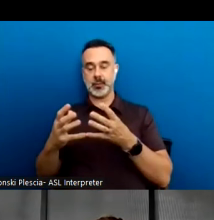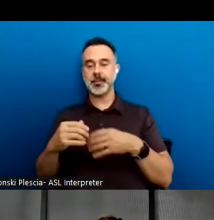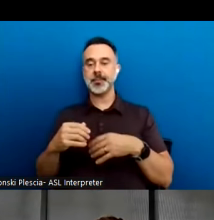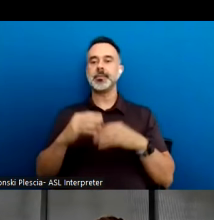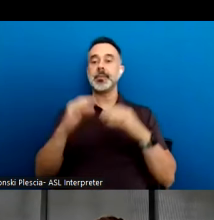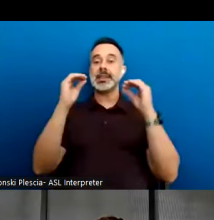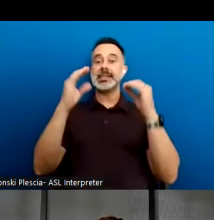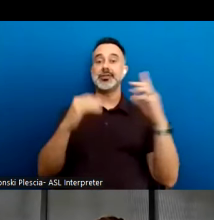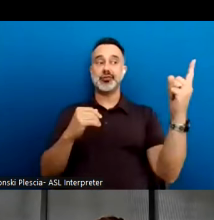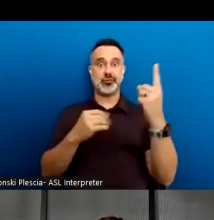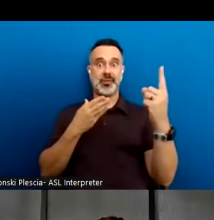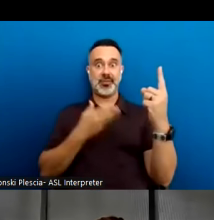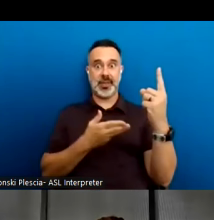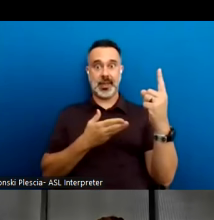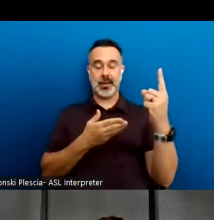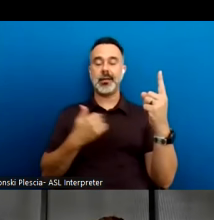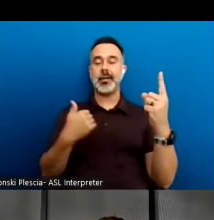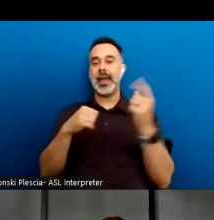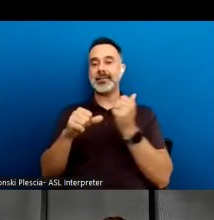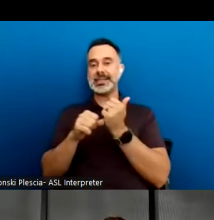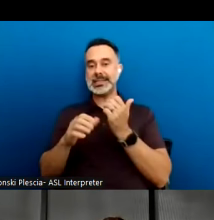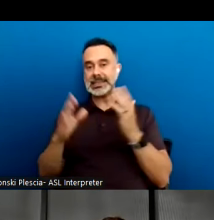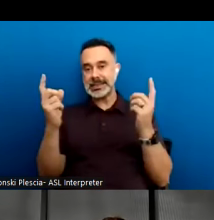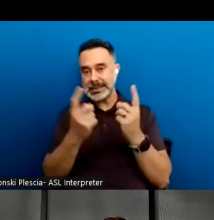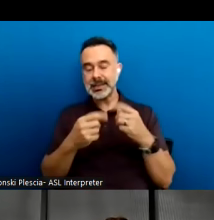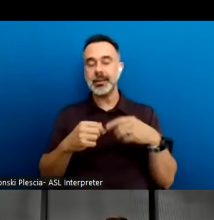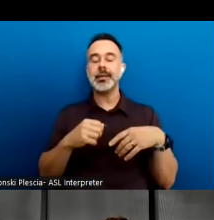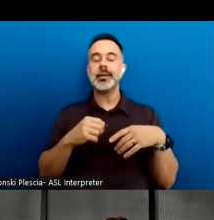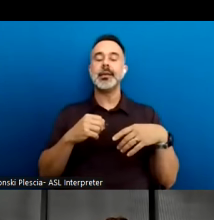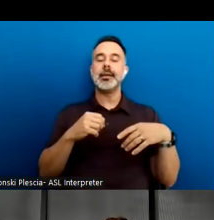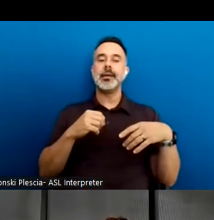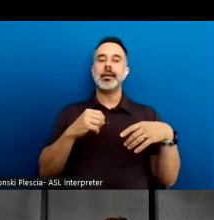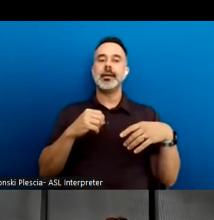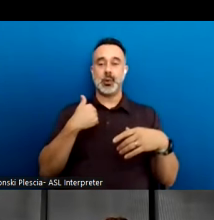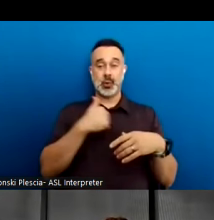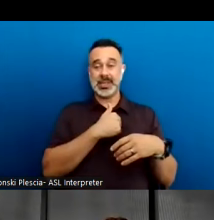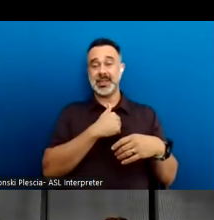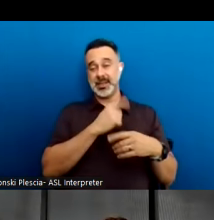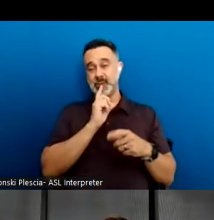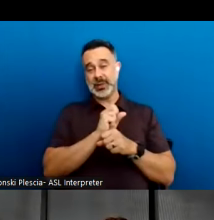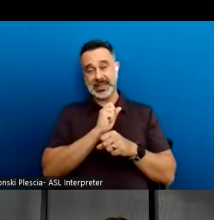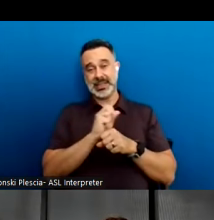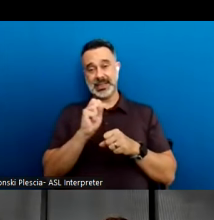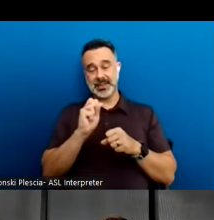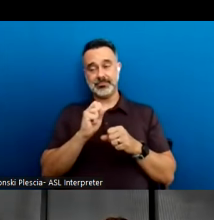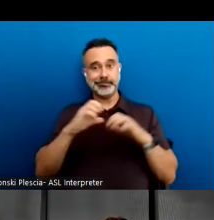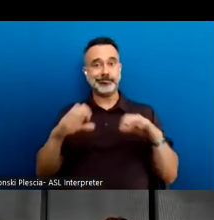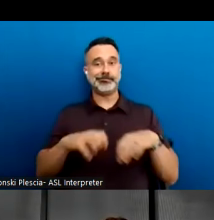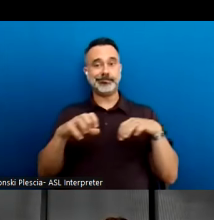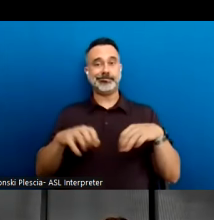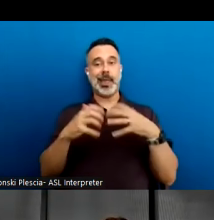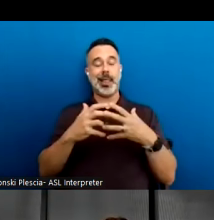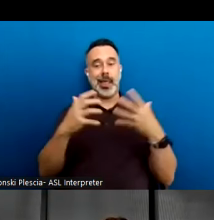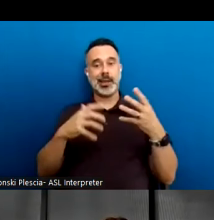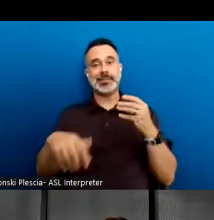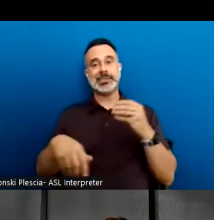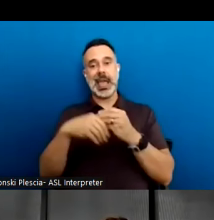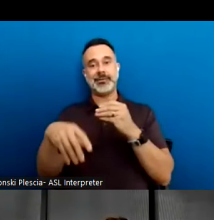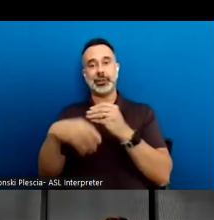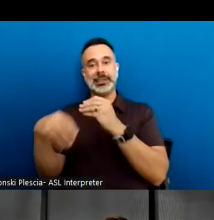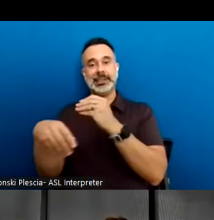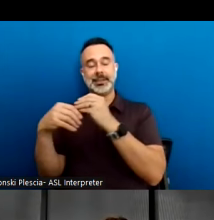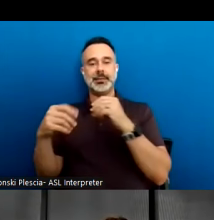there along with assistants, and we really do a lot of scaffolding and